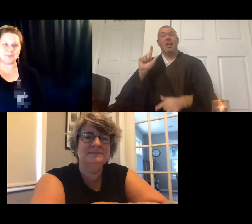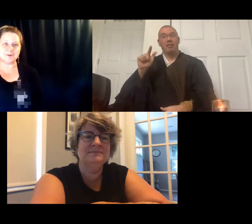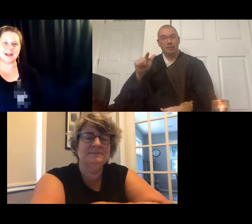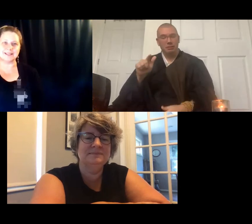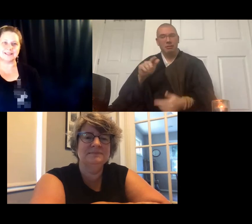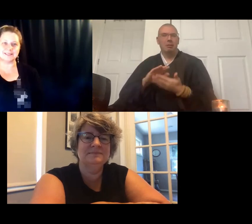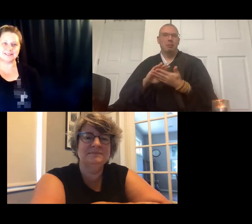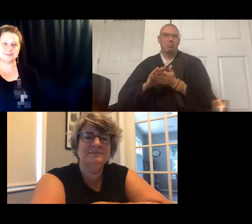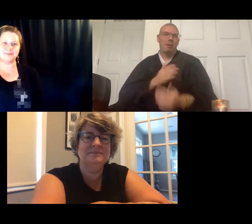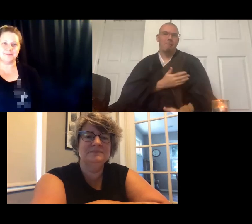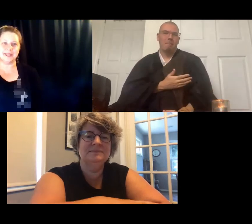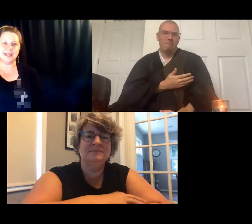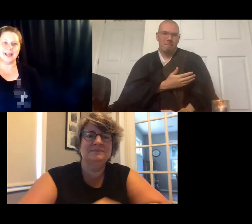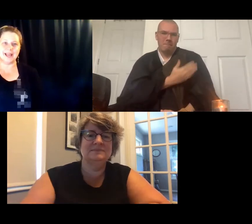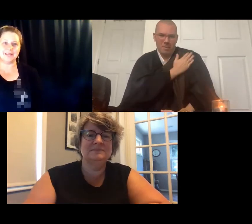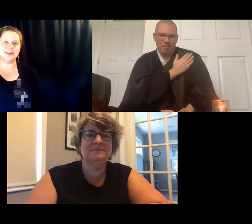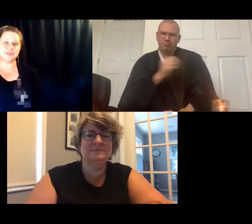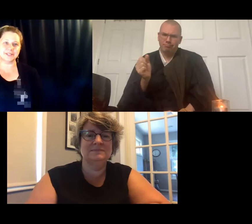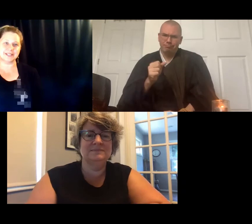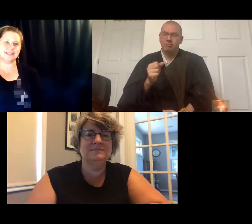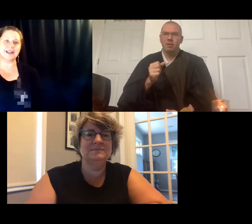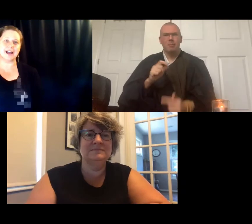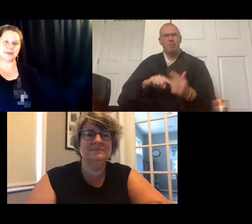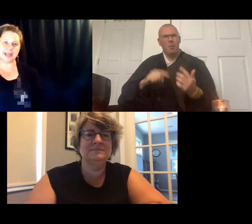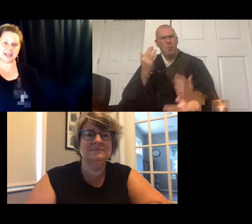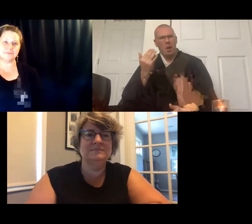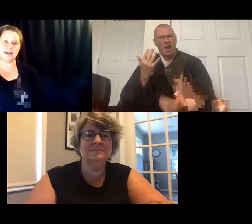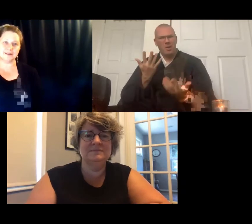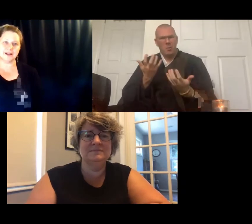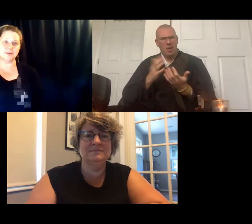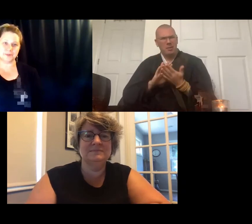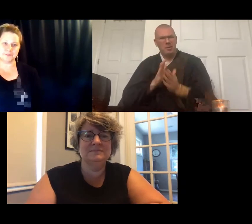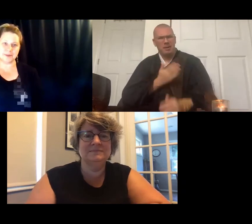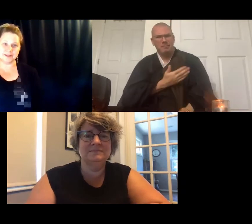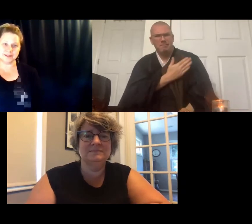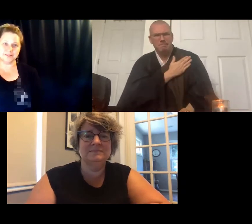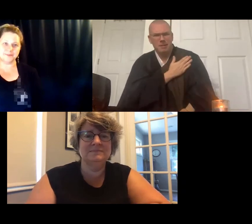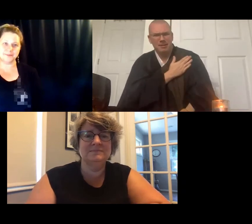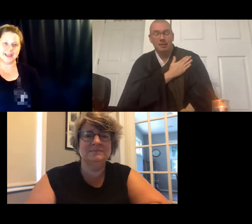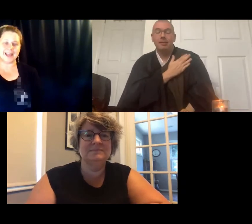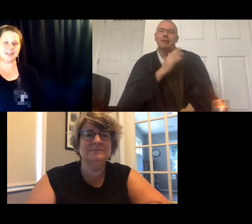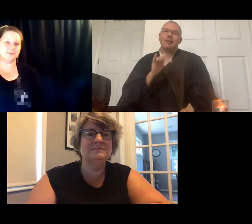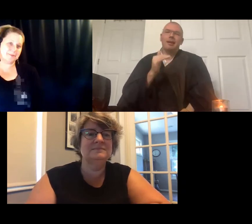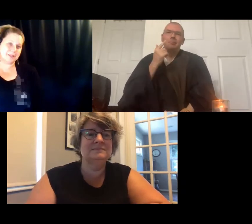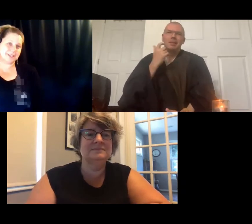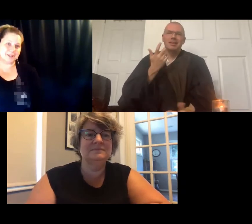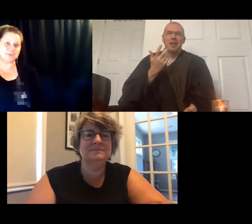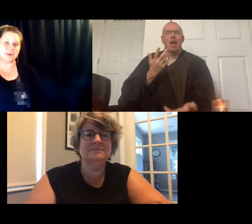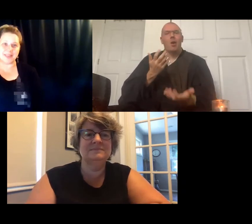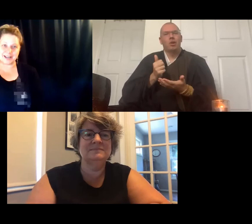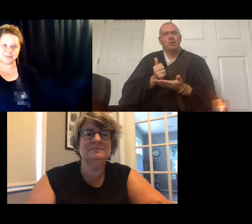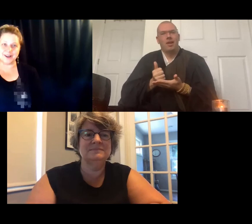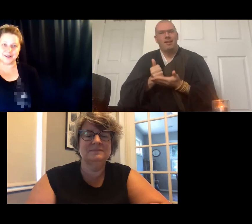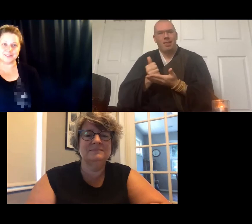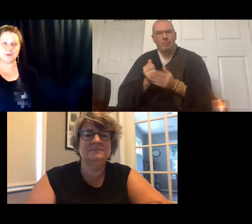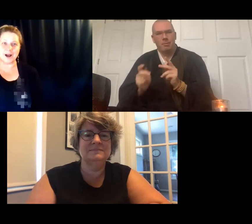developing my practice. And eventually I became a Buddhist monk. And you may be curious what